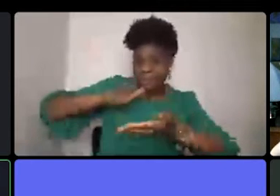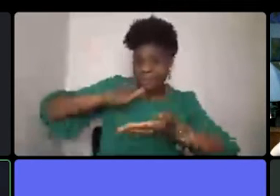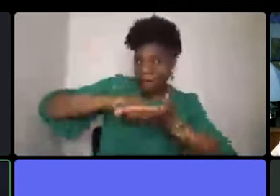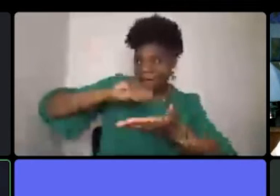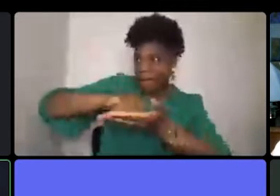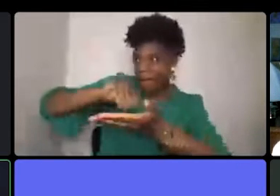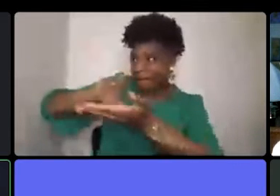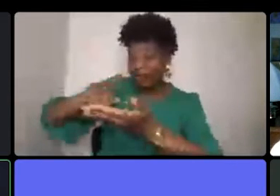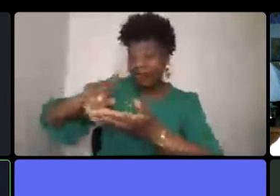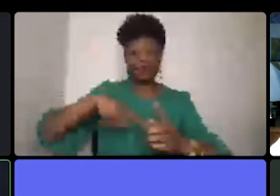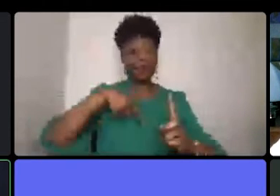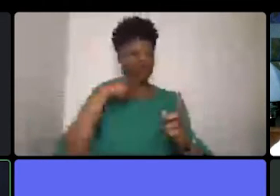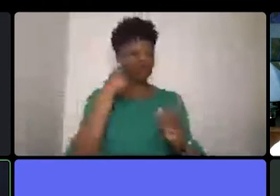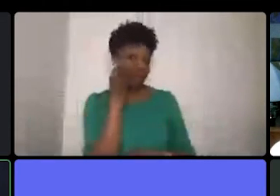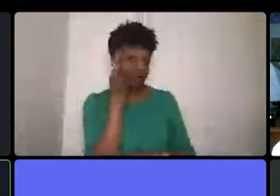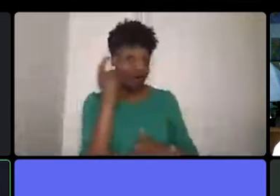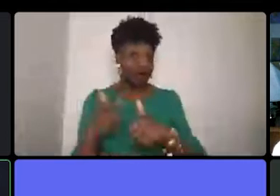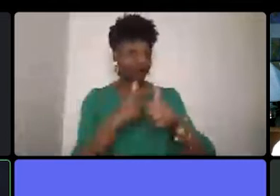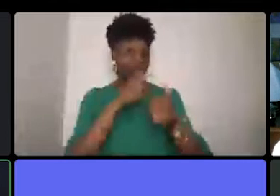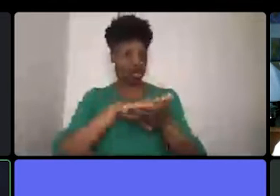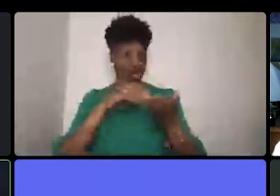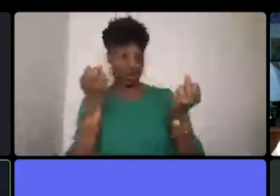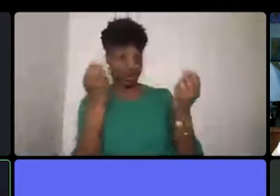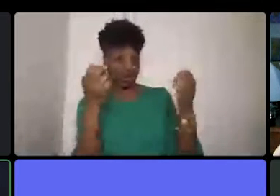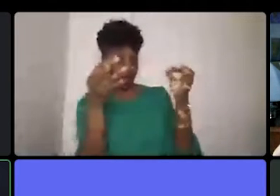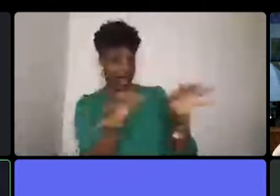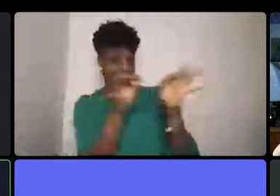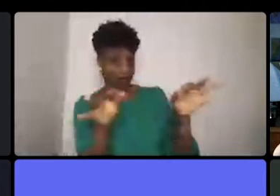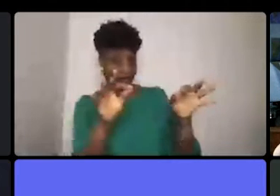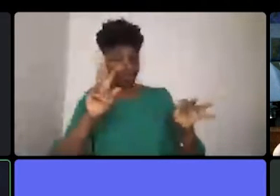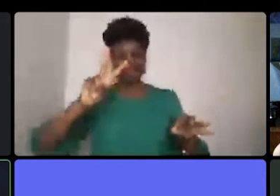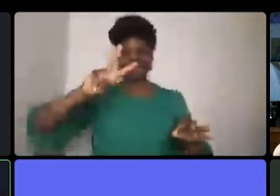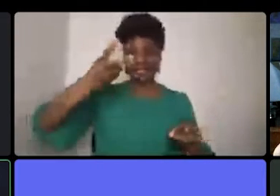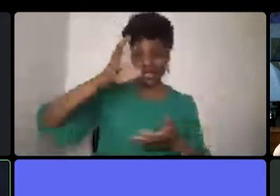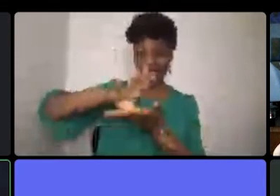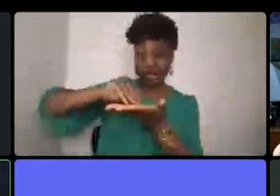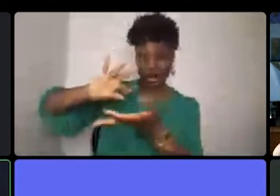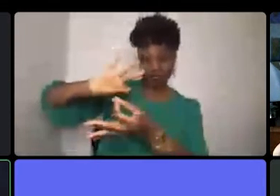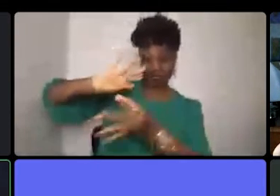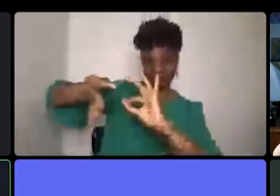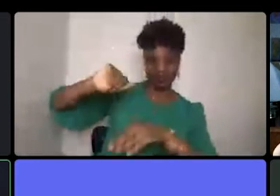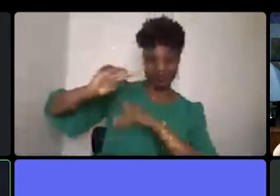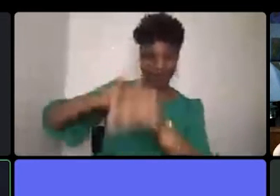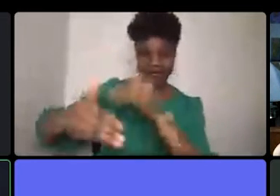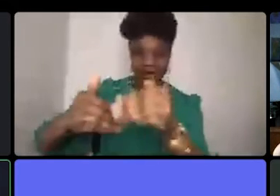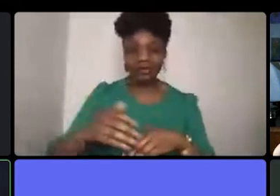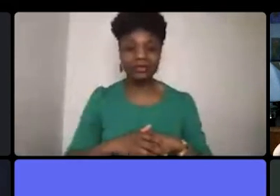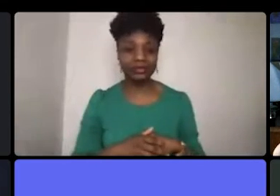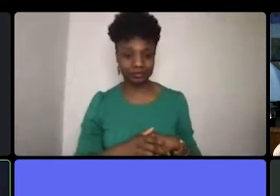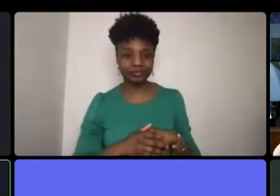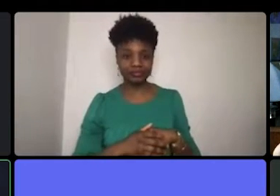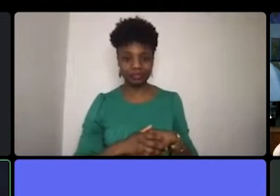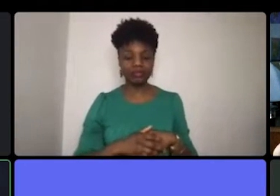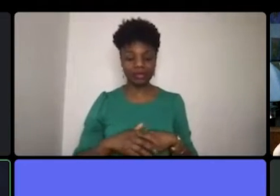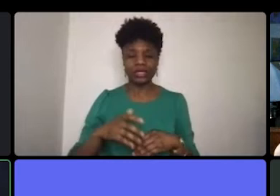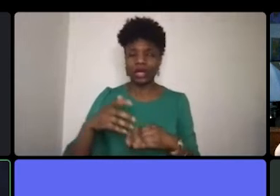I learned me thinking I was interpreting when I really was. I should have been sitting down somewhere watching.